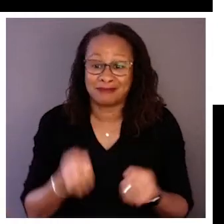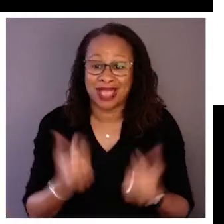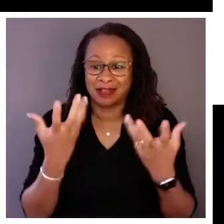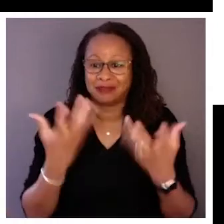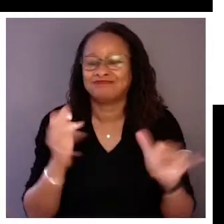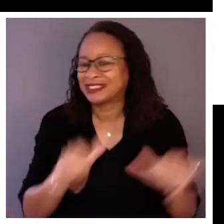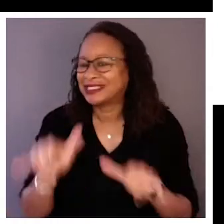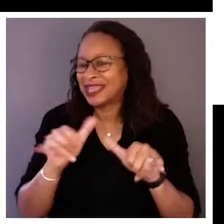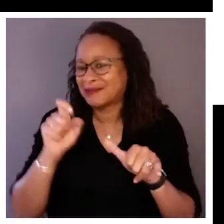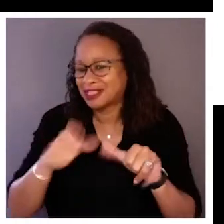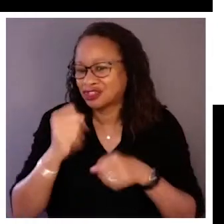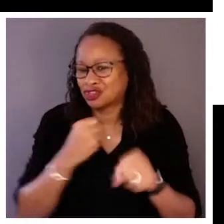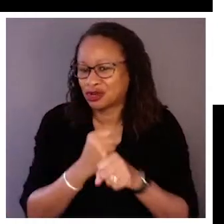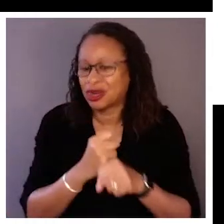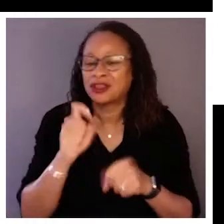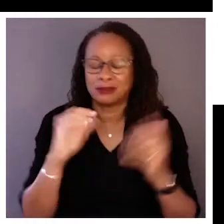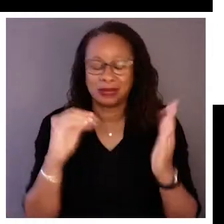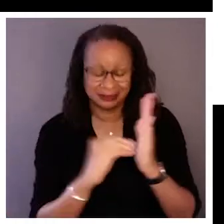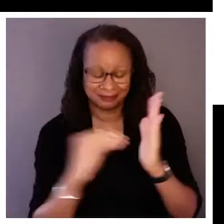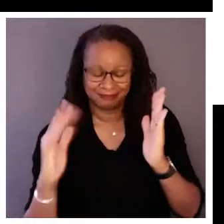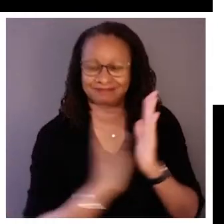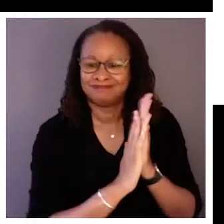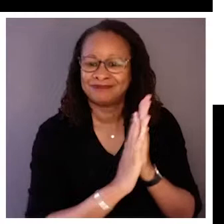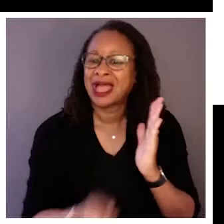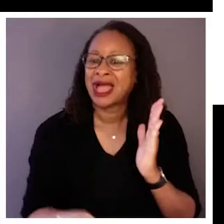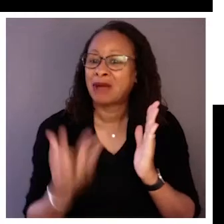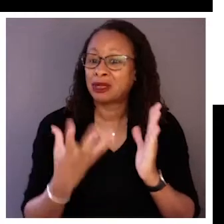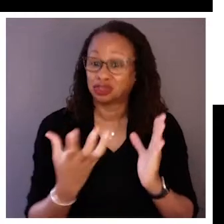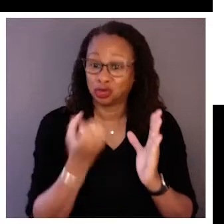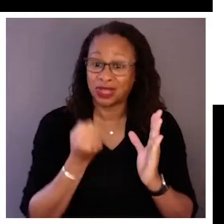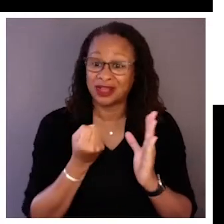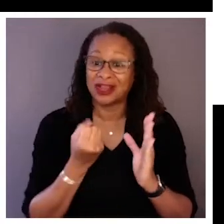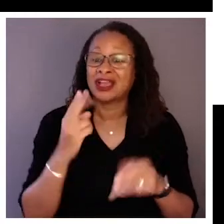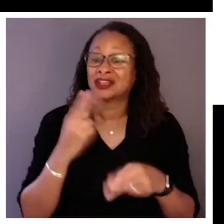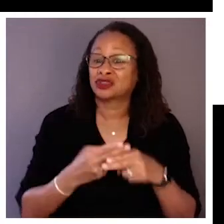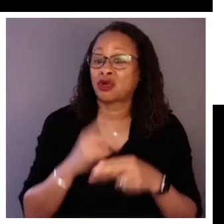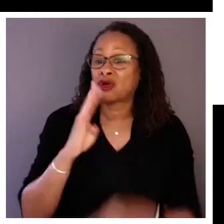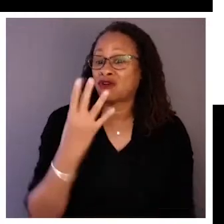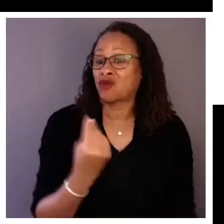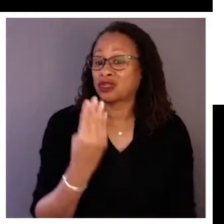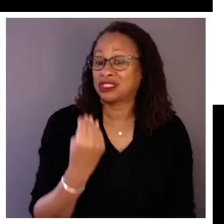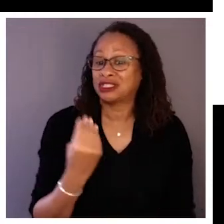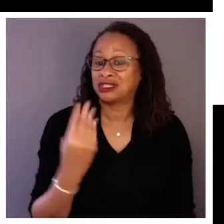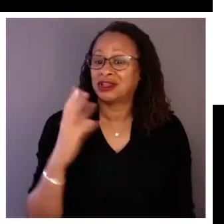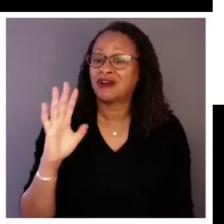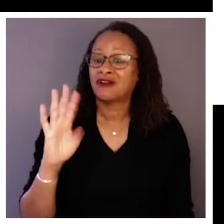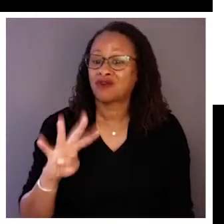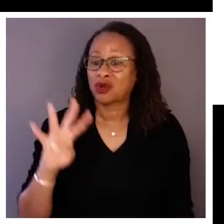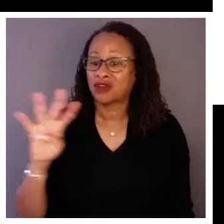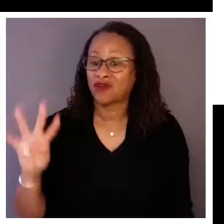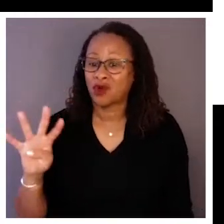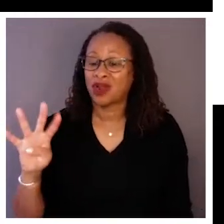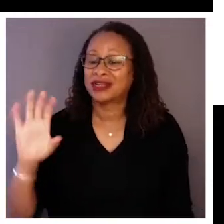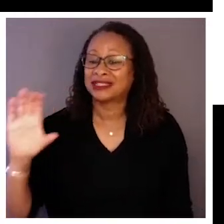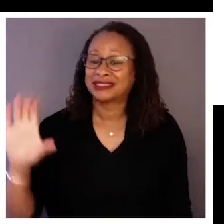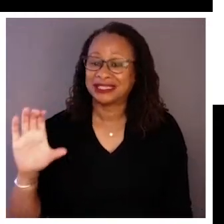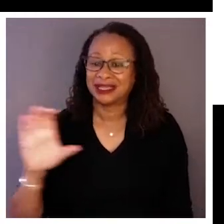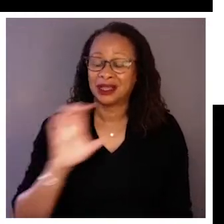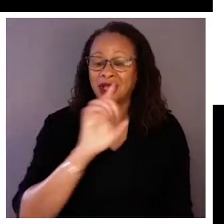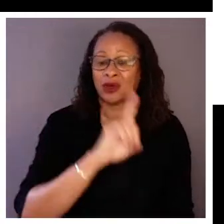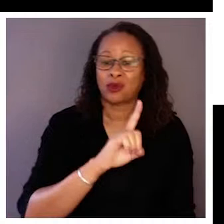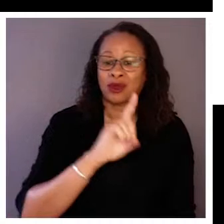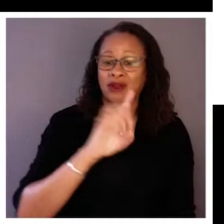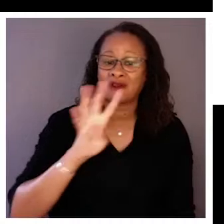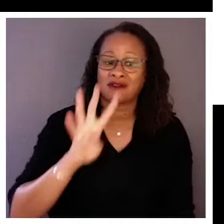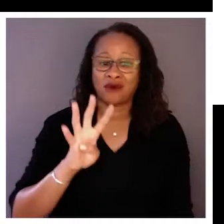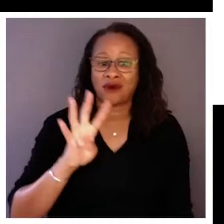year. So this year's form is the 1444C to report your economic impact